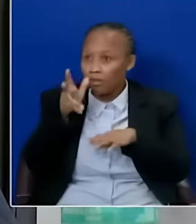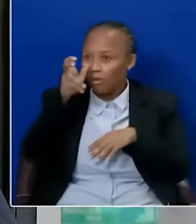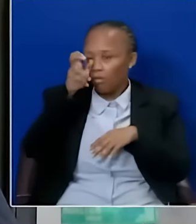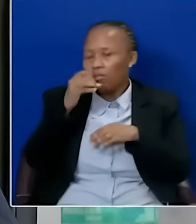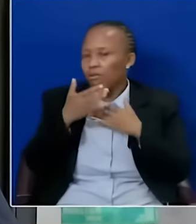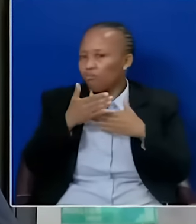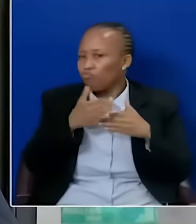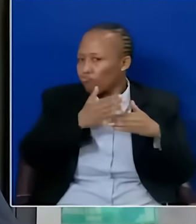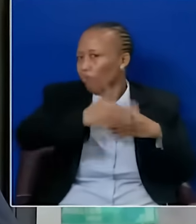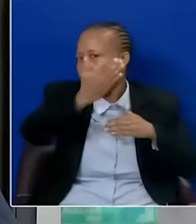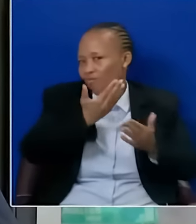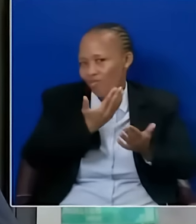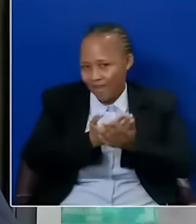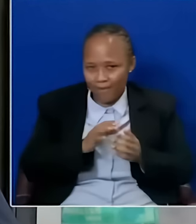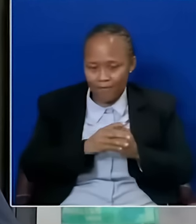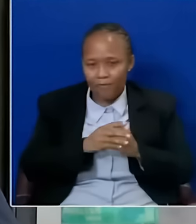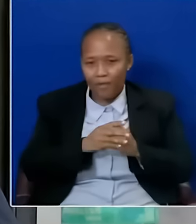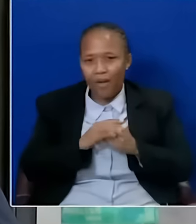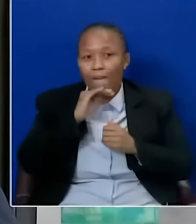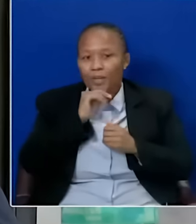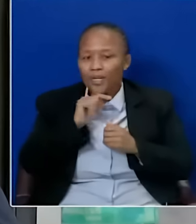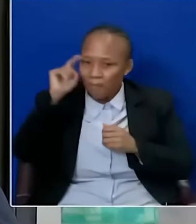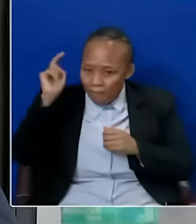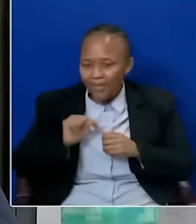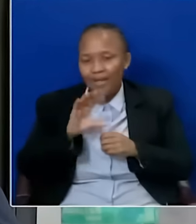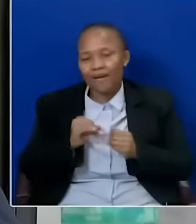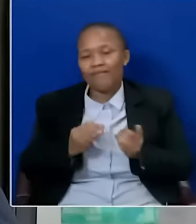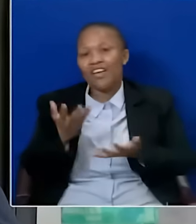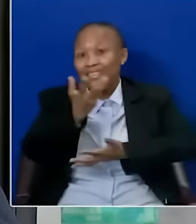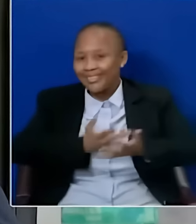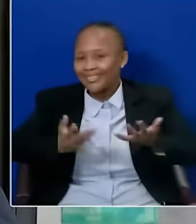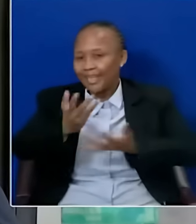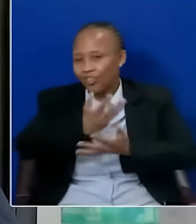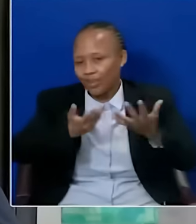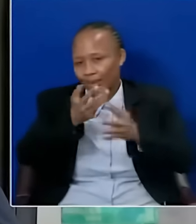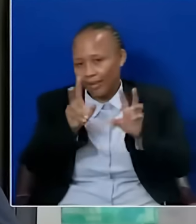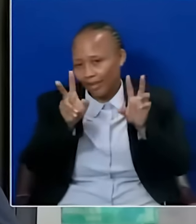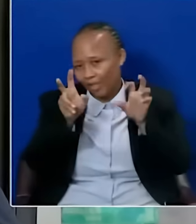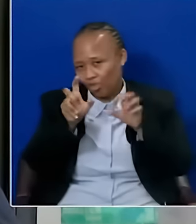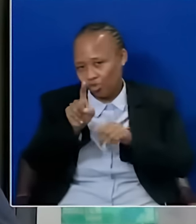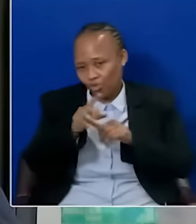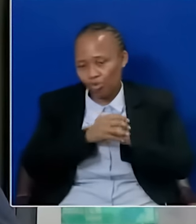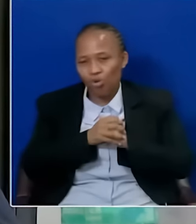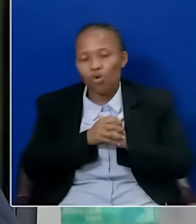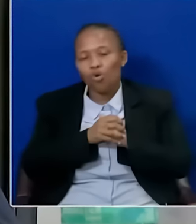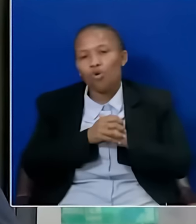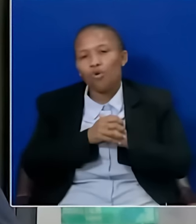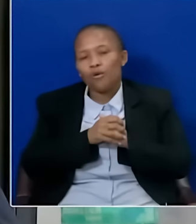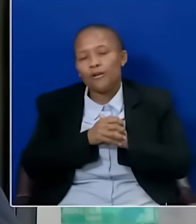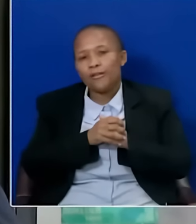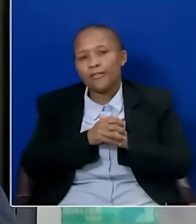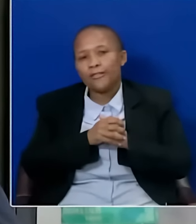So there must be a discussion regarding that. And for the record, on this particular